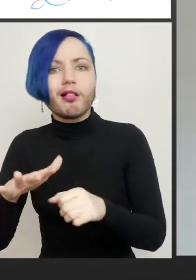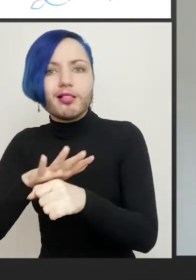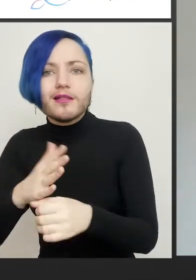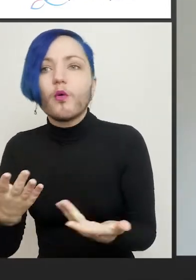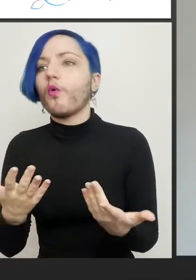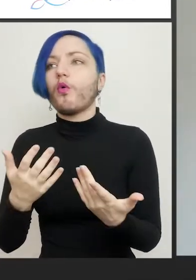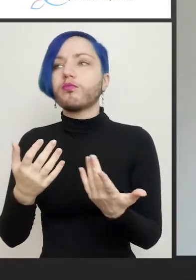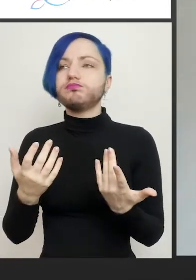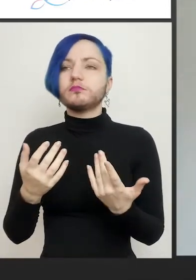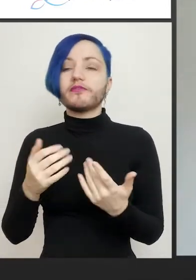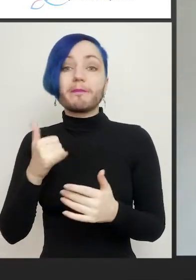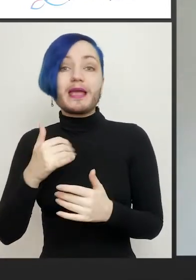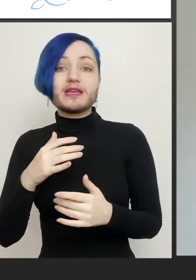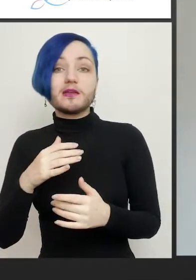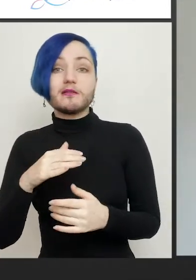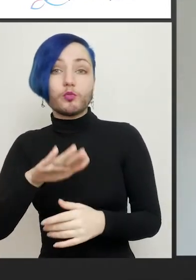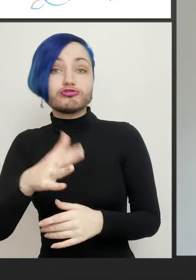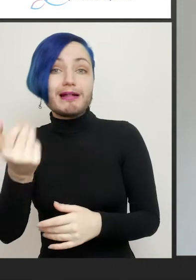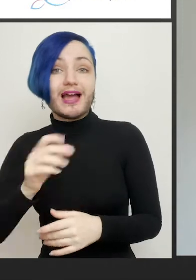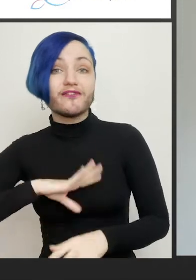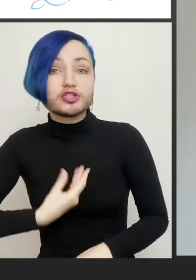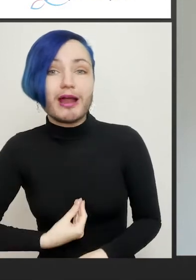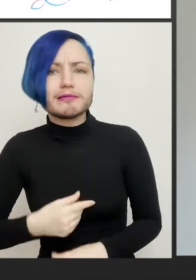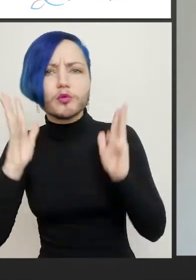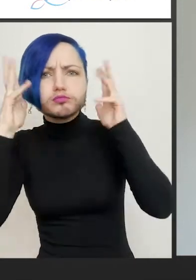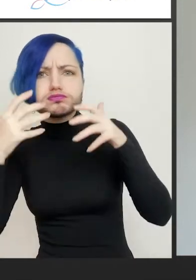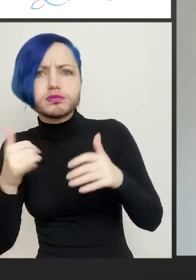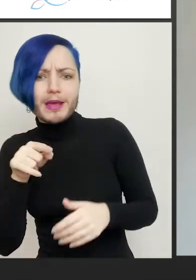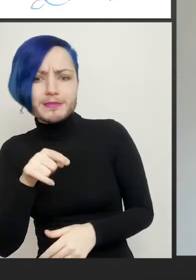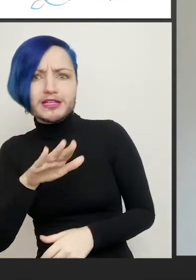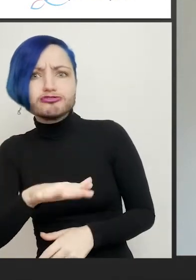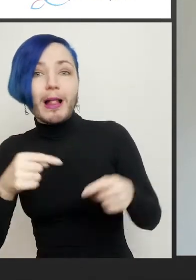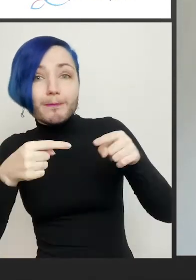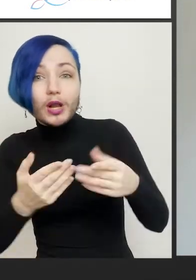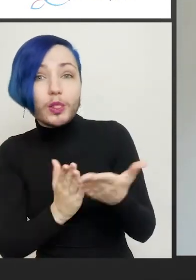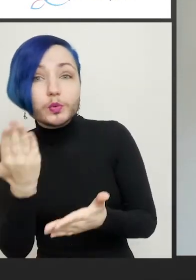if you're a parent of trans young people, about whether or not your child's being bullied at school, or